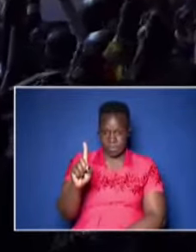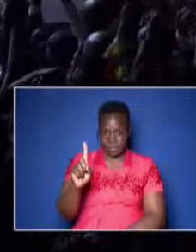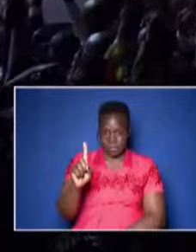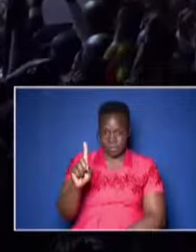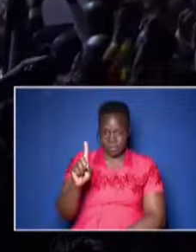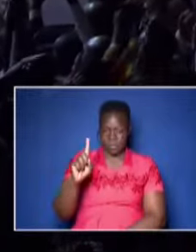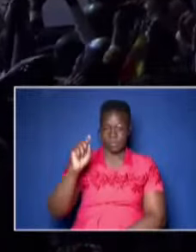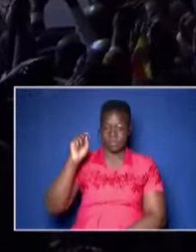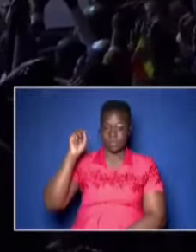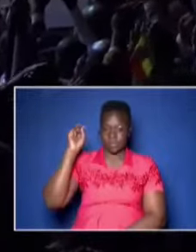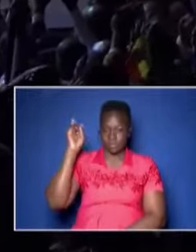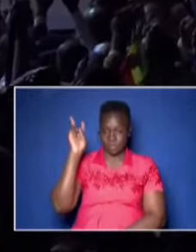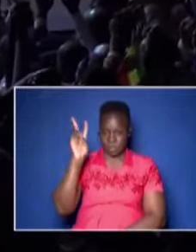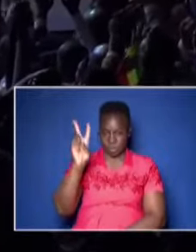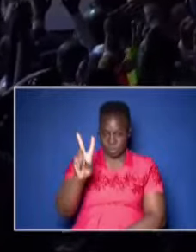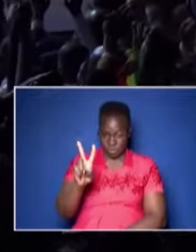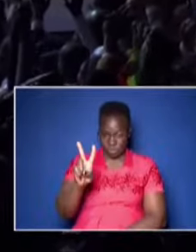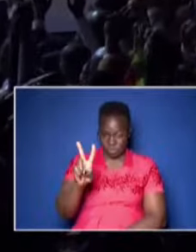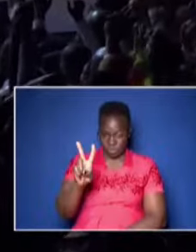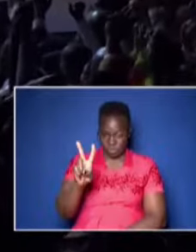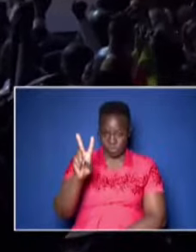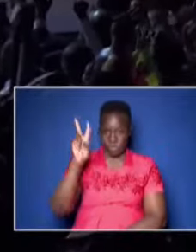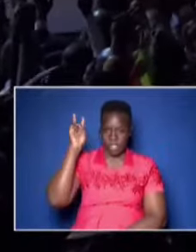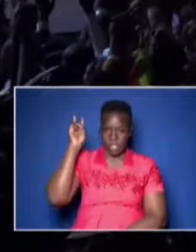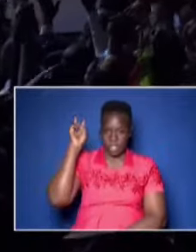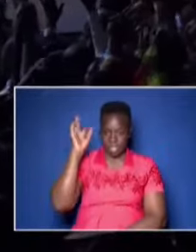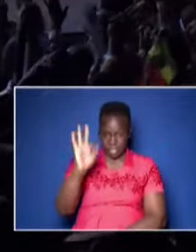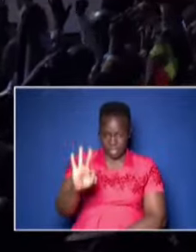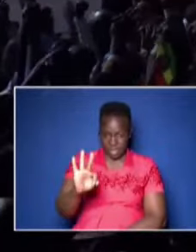Bruce 2